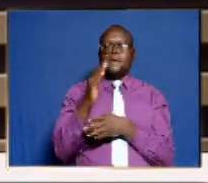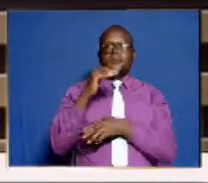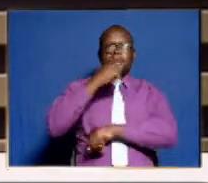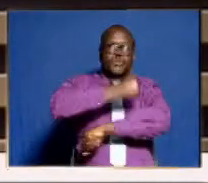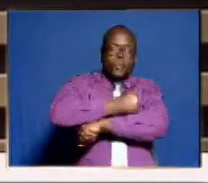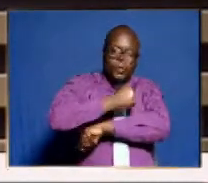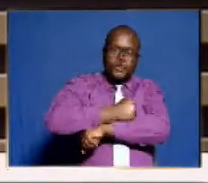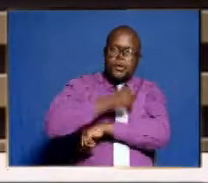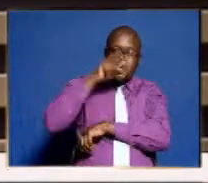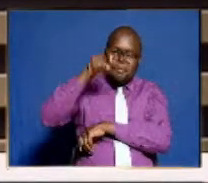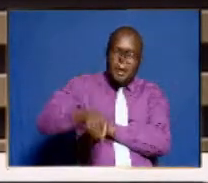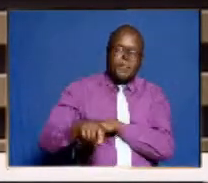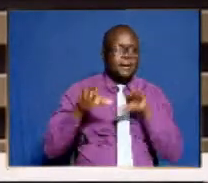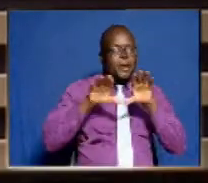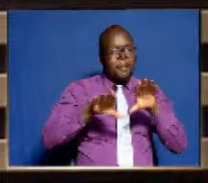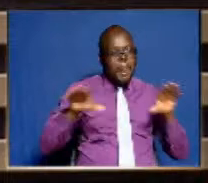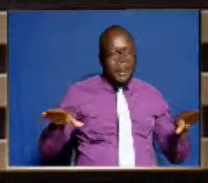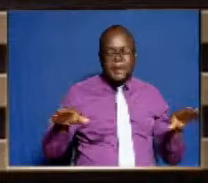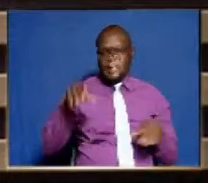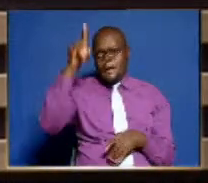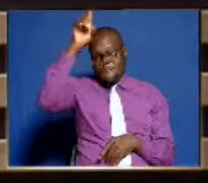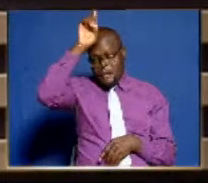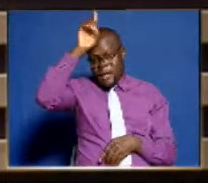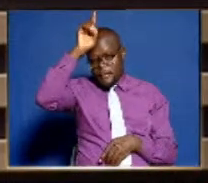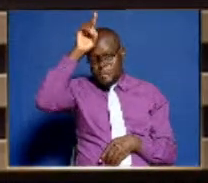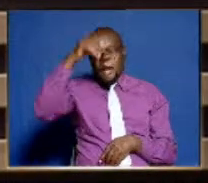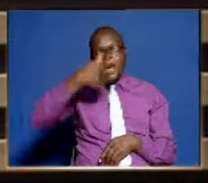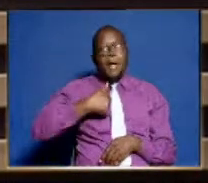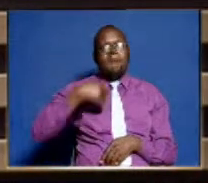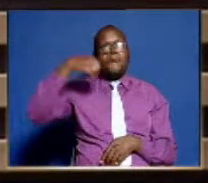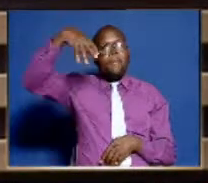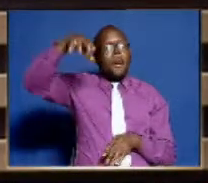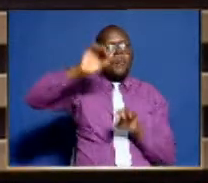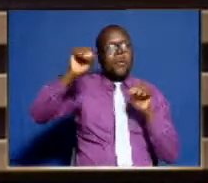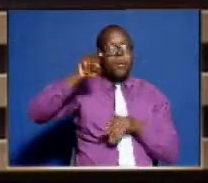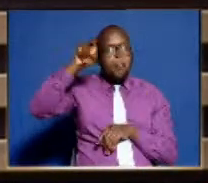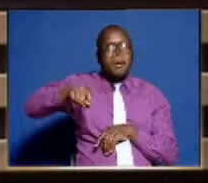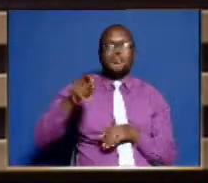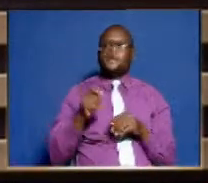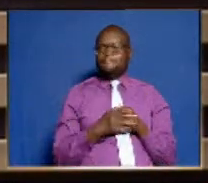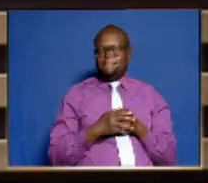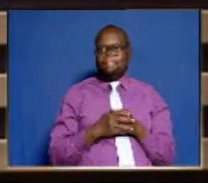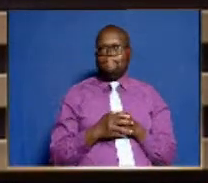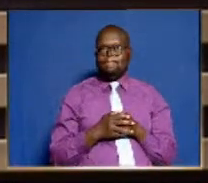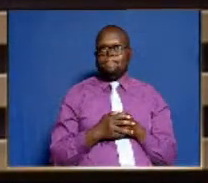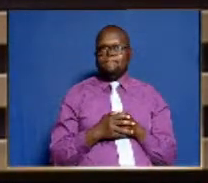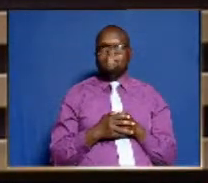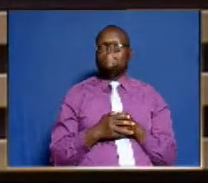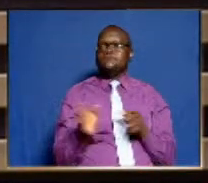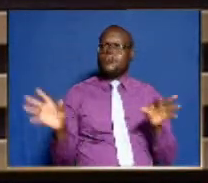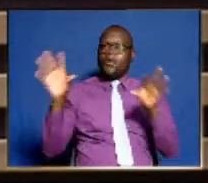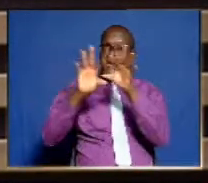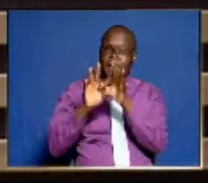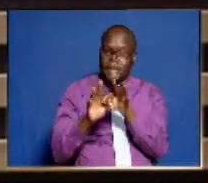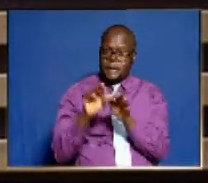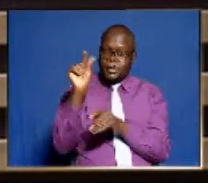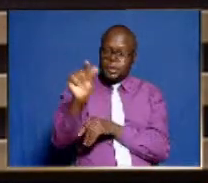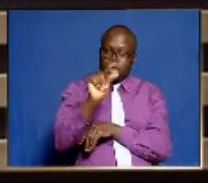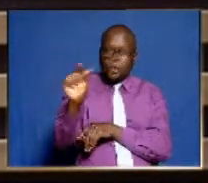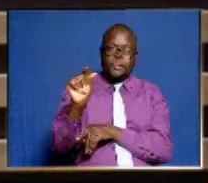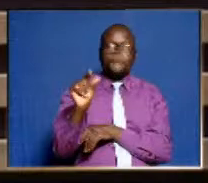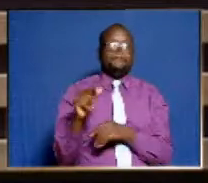institutions, market centers and villages which are yet to have electricity in Magarin constituency are connected